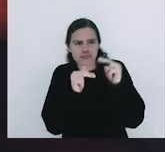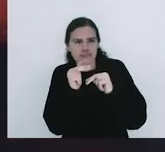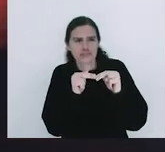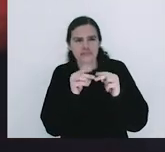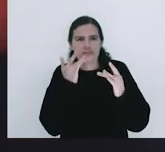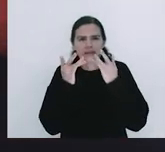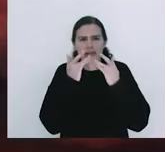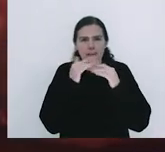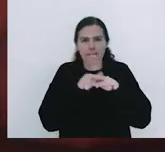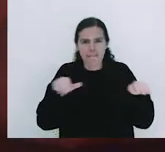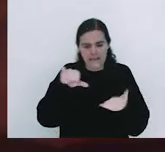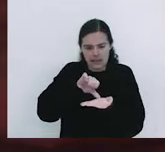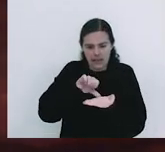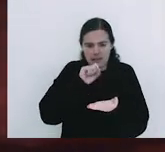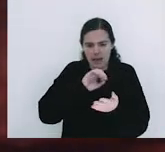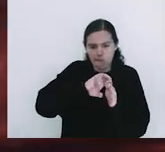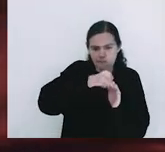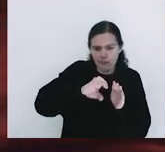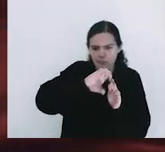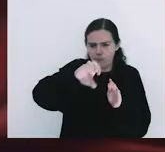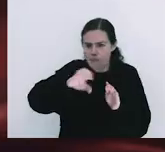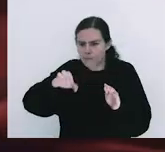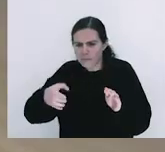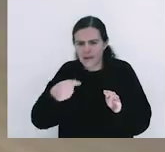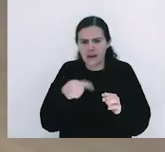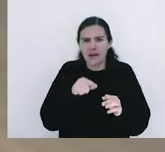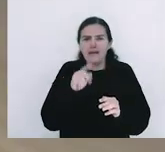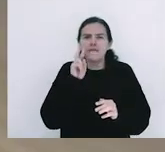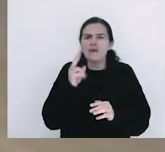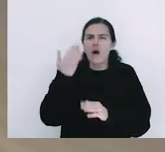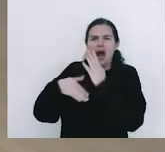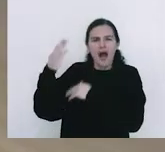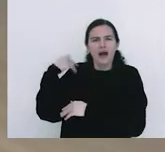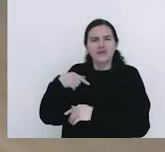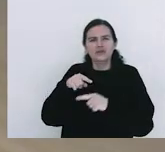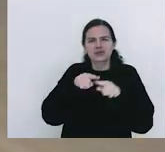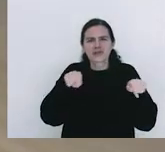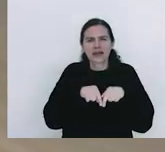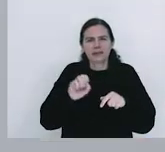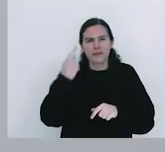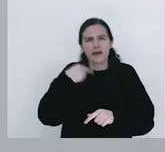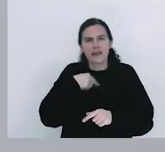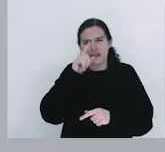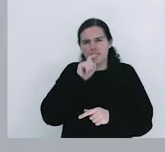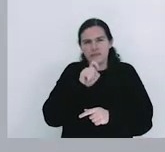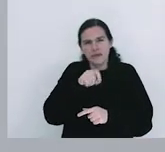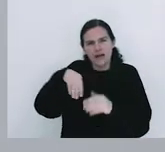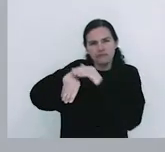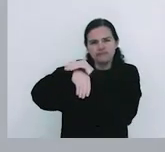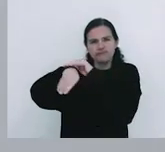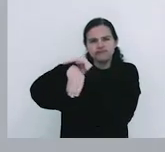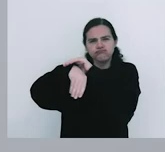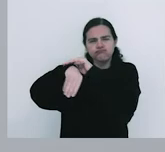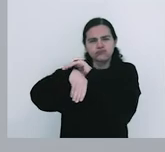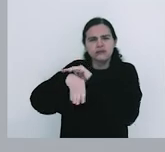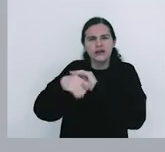the center table, you see shapes, limbs that you saw already in the first gallery with a quartered one, this hanging